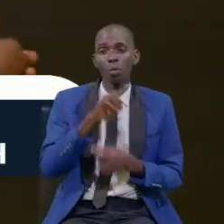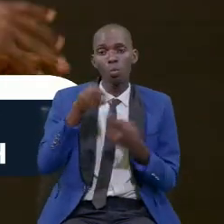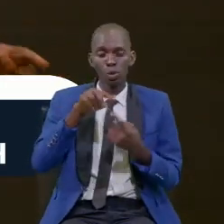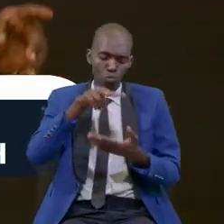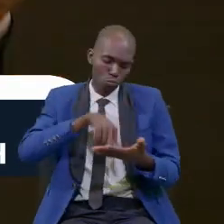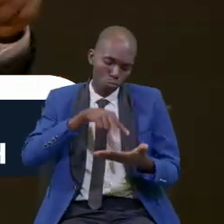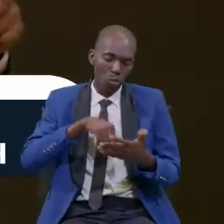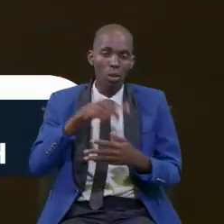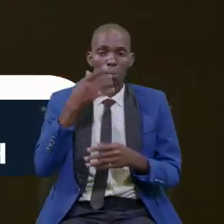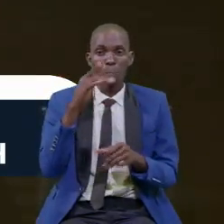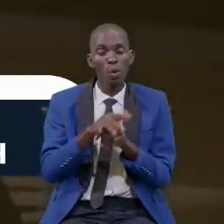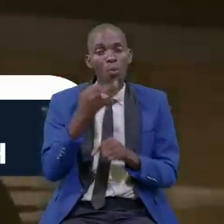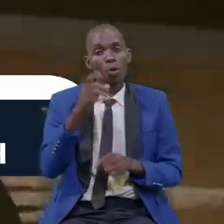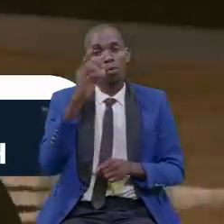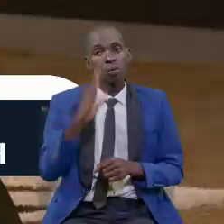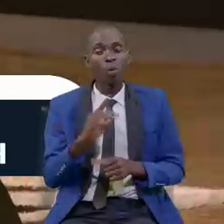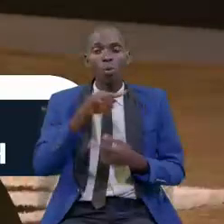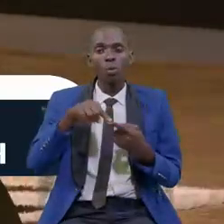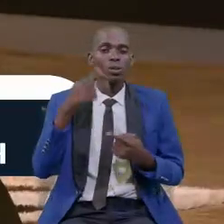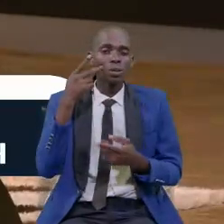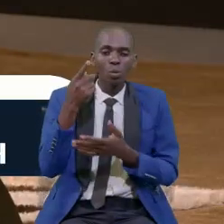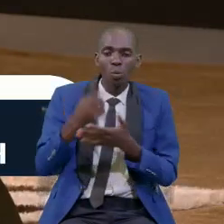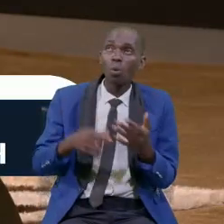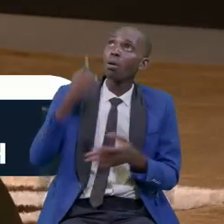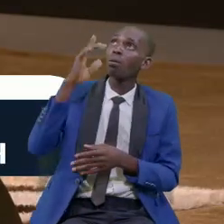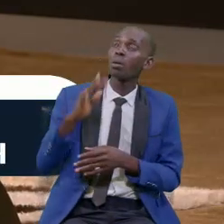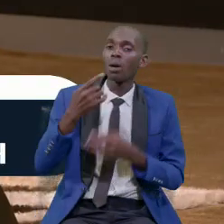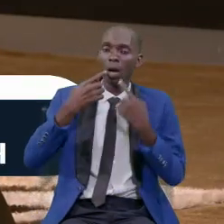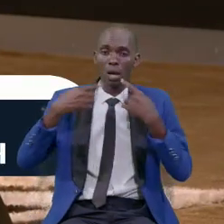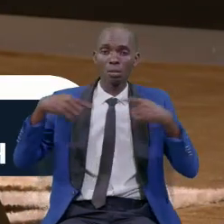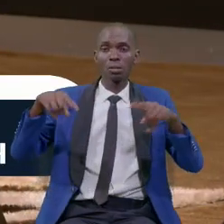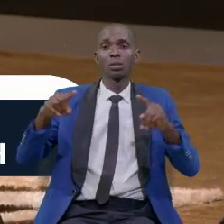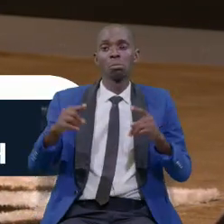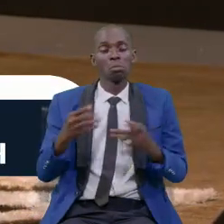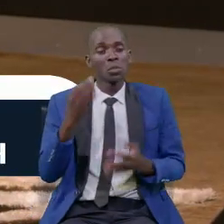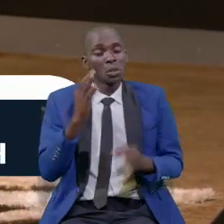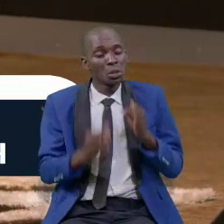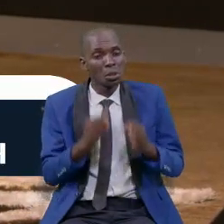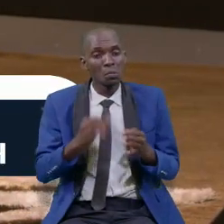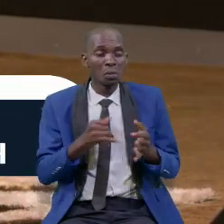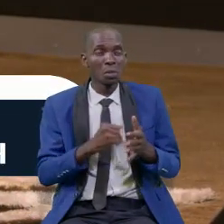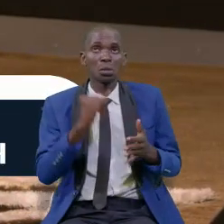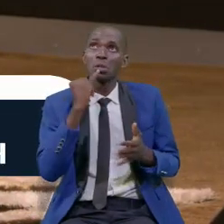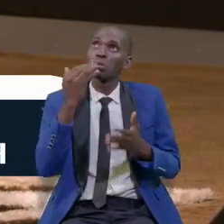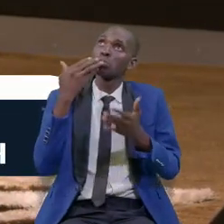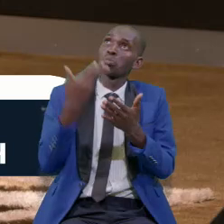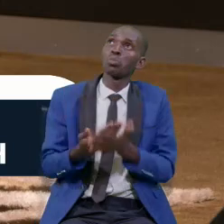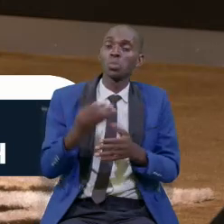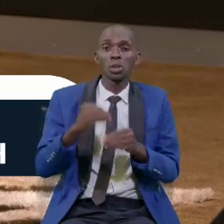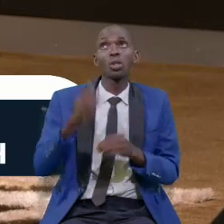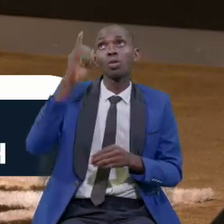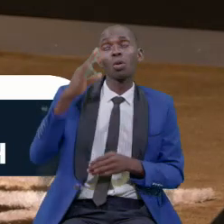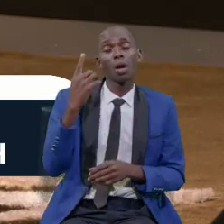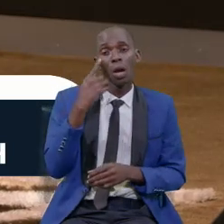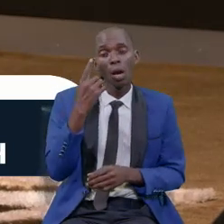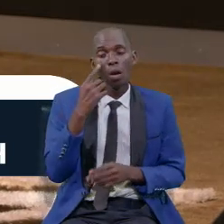God, when you see what God has pronounced, whether it's of justification on one side or judgment on